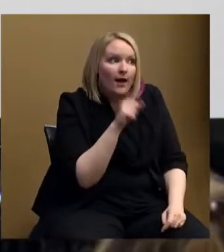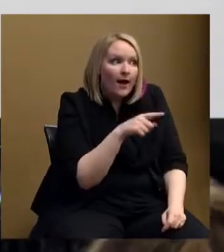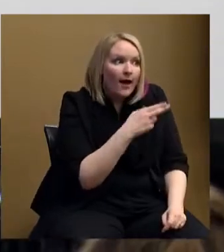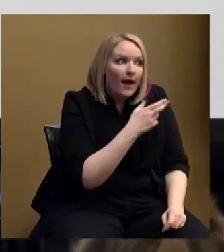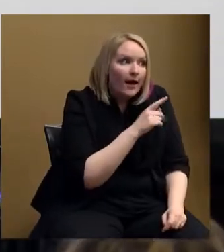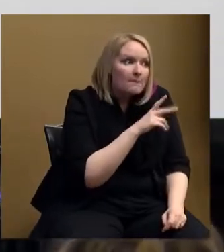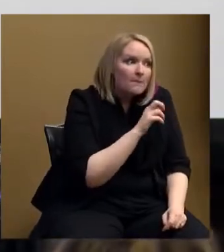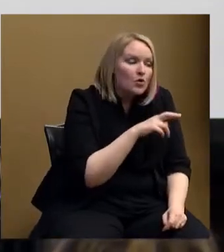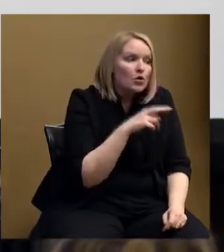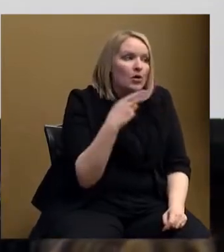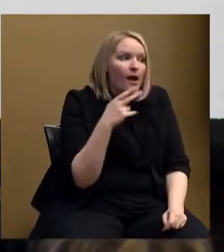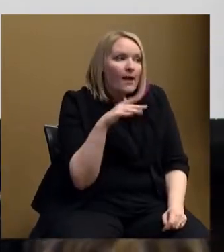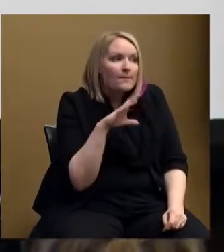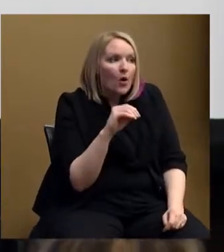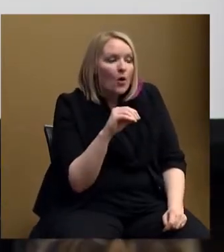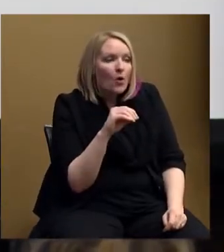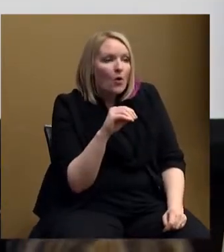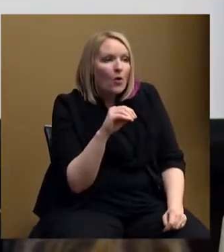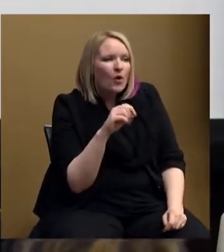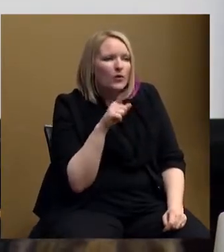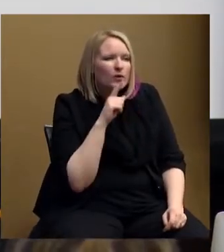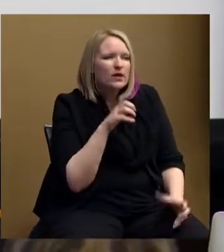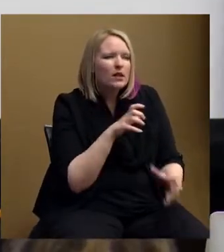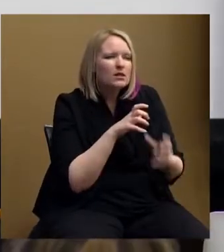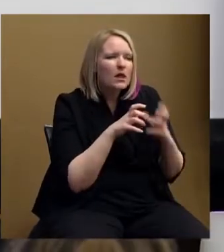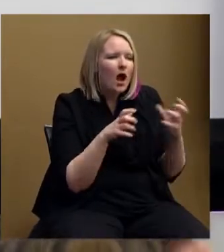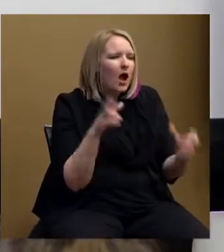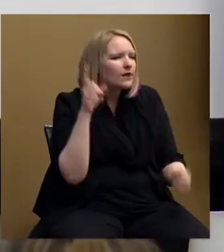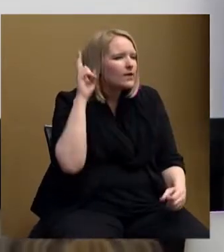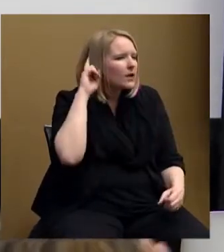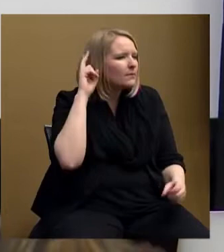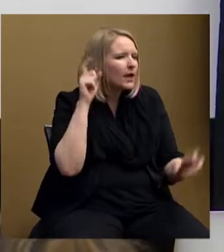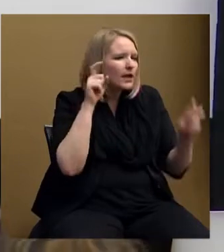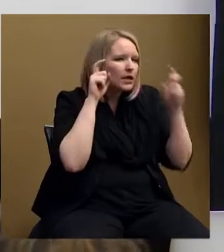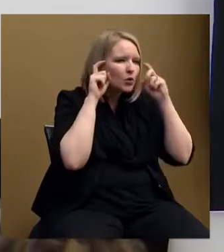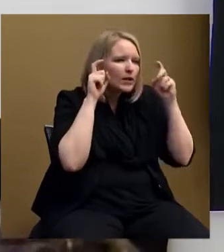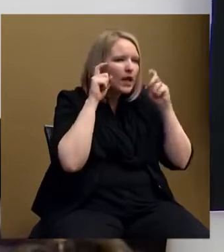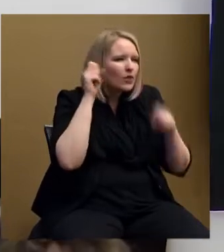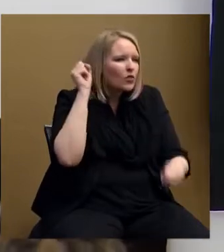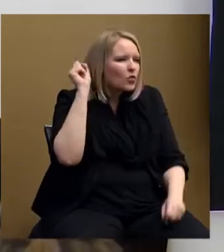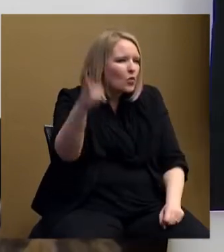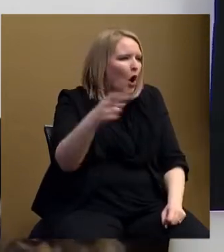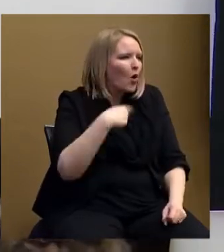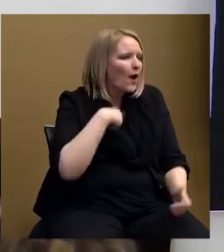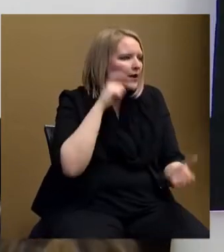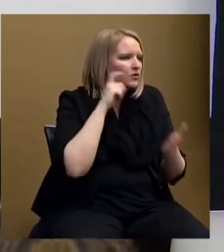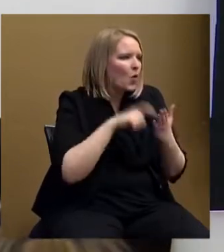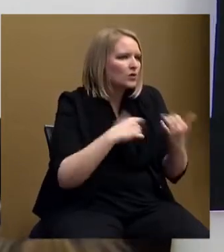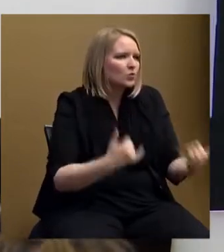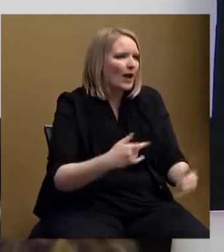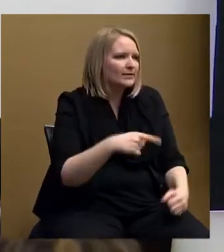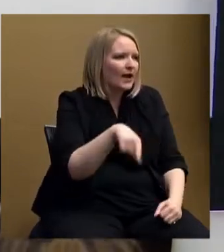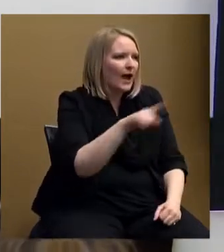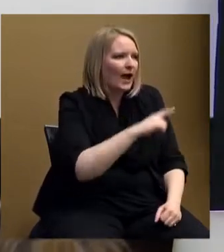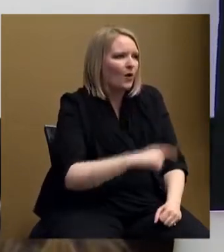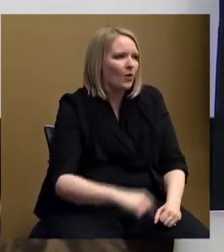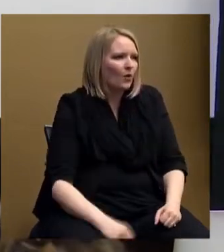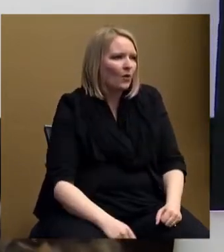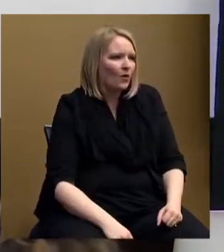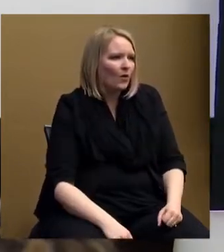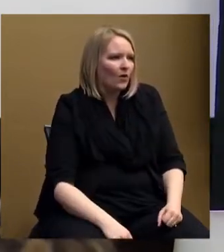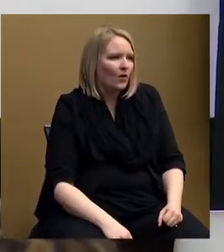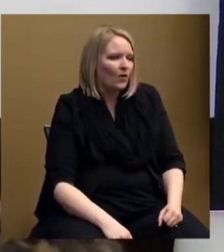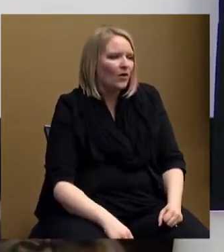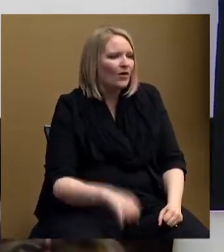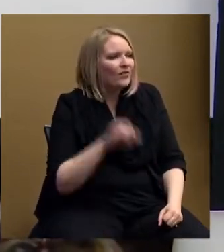Hyper or hypo? We have a lot of implant and hearing aid throwers in here, I can tell right now, right? And so